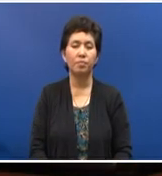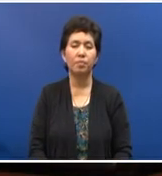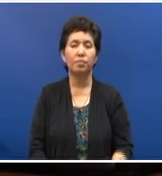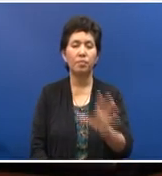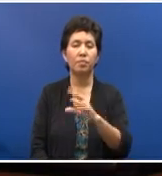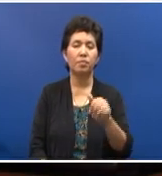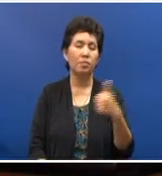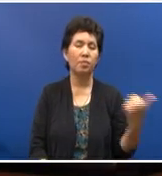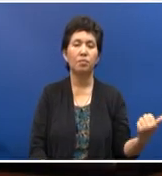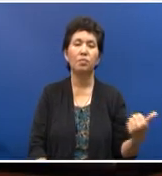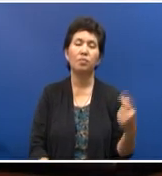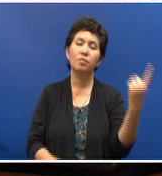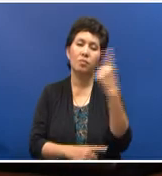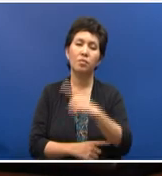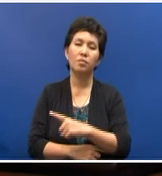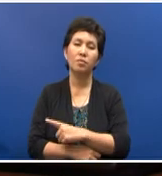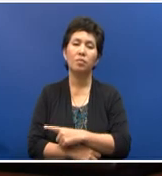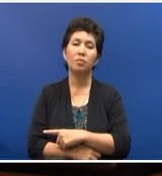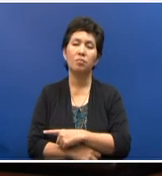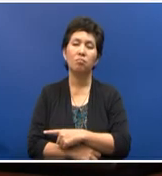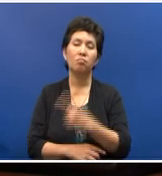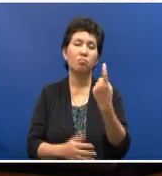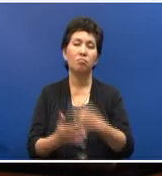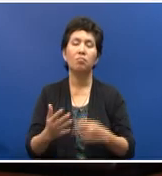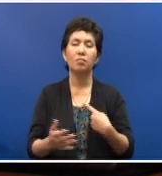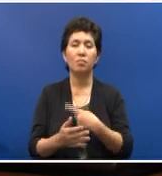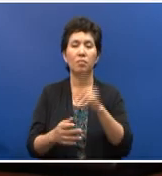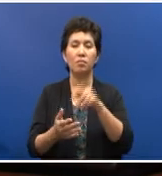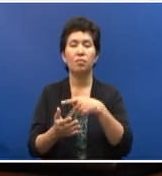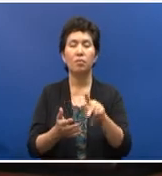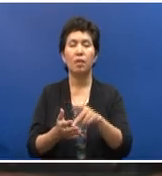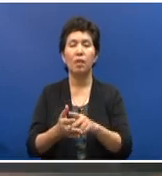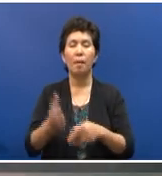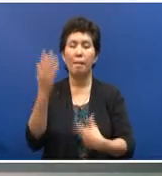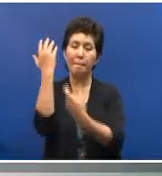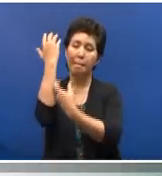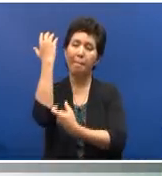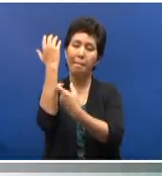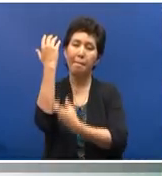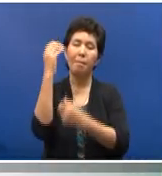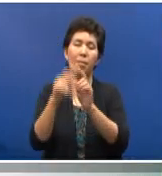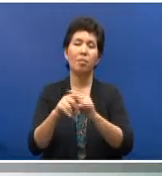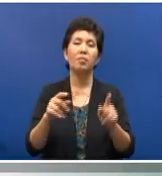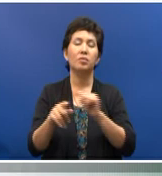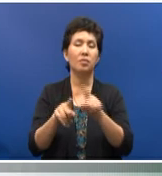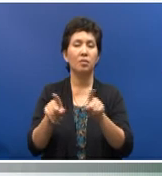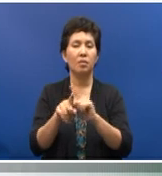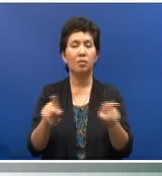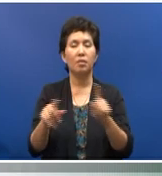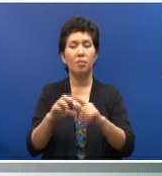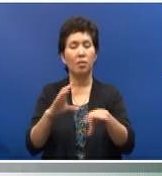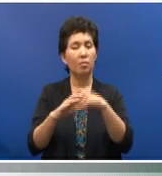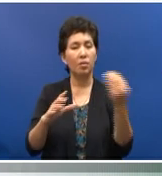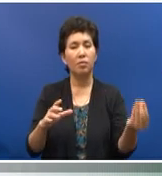And nowadays, we can see that the price of latex, palm oil, and tin is not determined by the